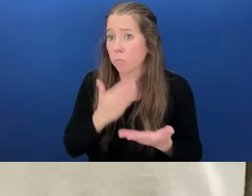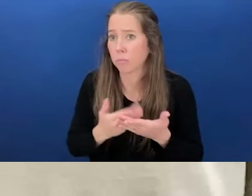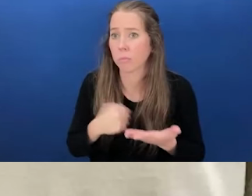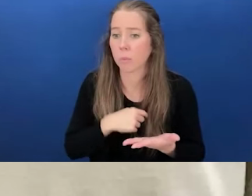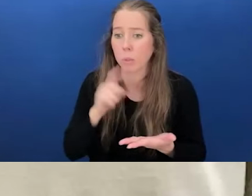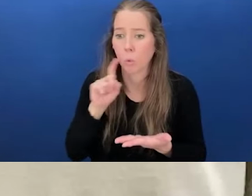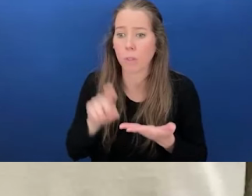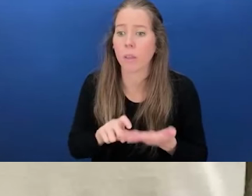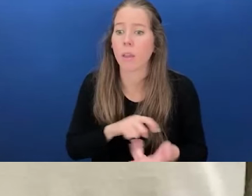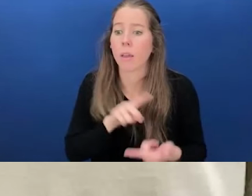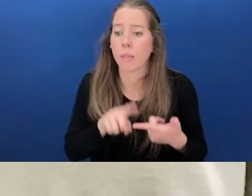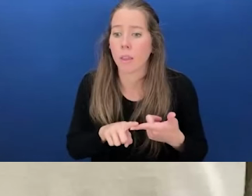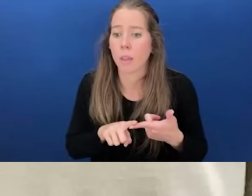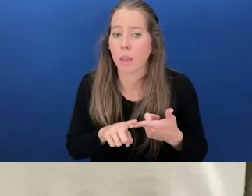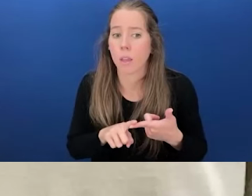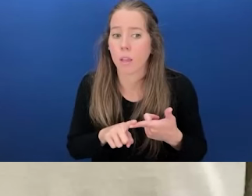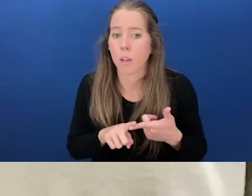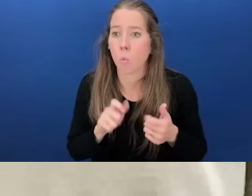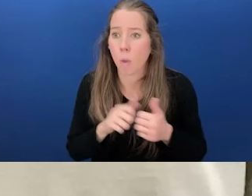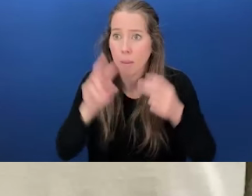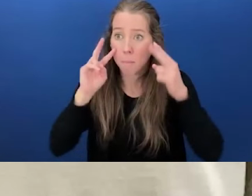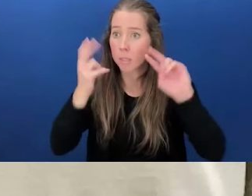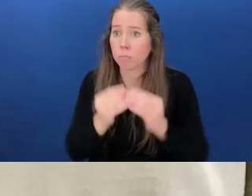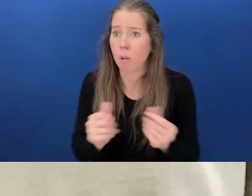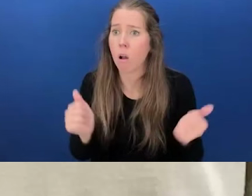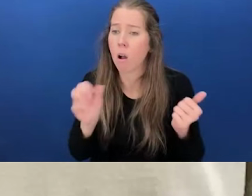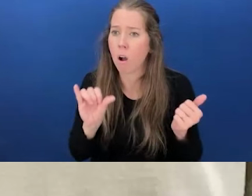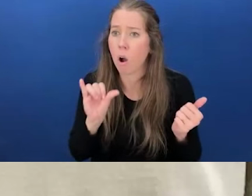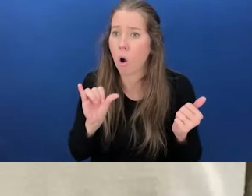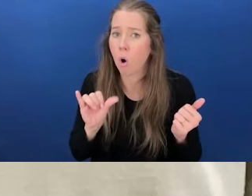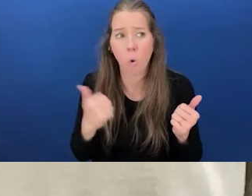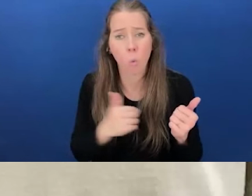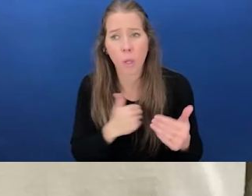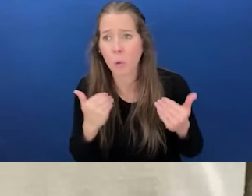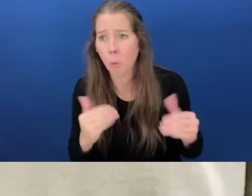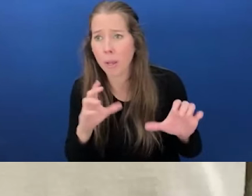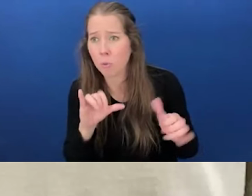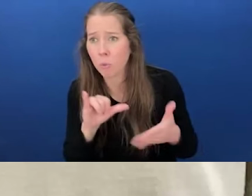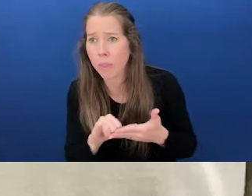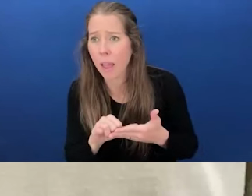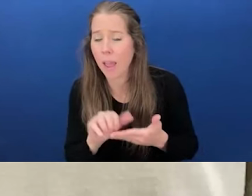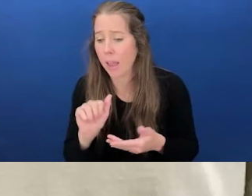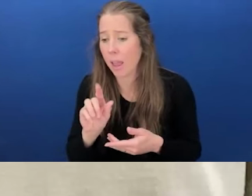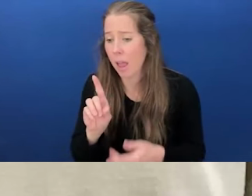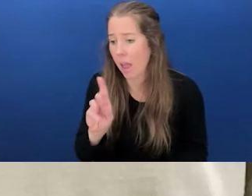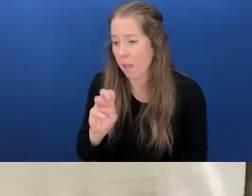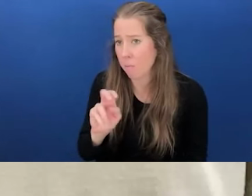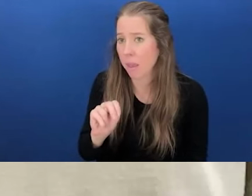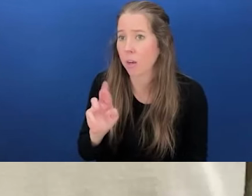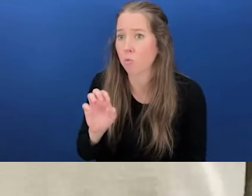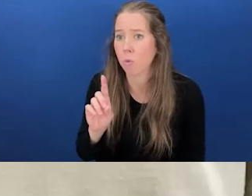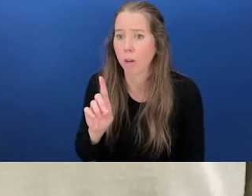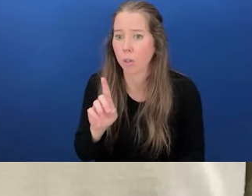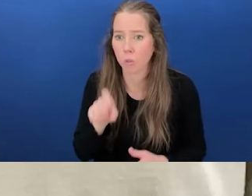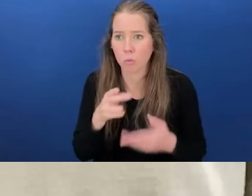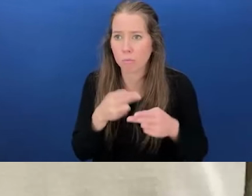finding. And then with those gone, then we're just like, oh, hey, like we can go ahead and do this. And just like admissions and records, you need help with the grade and you're just calling anybody